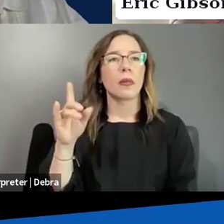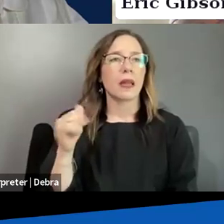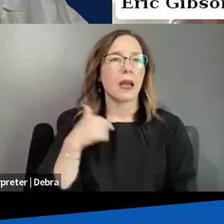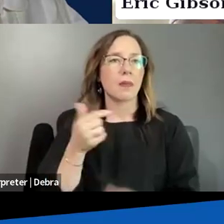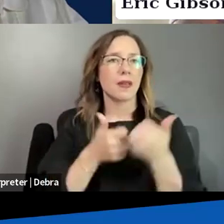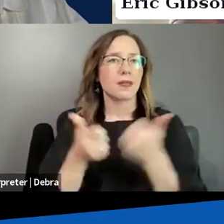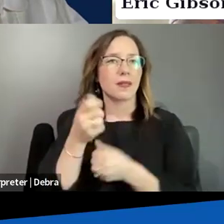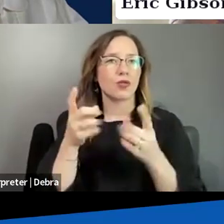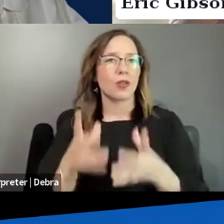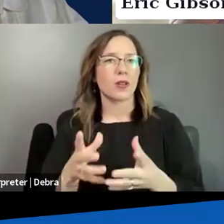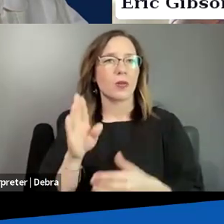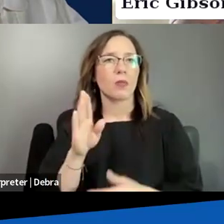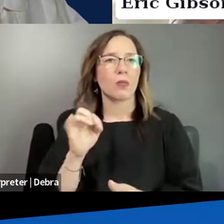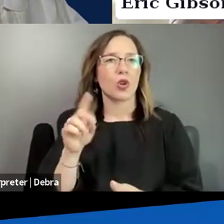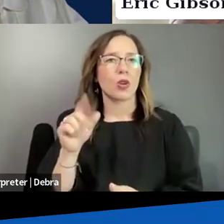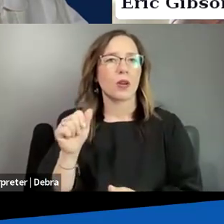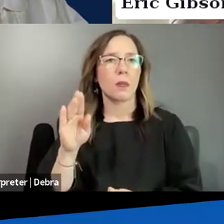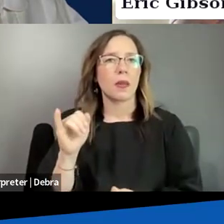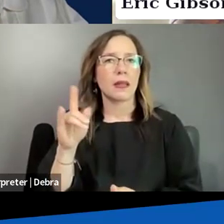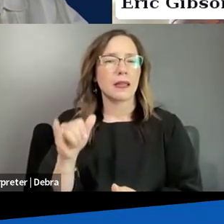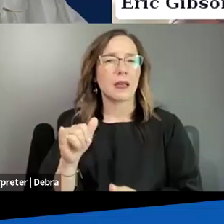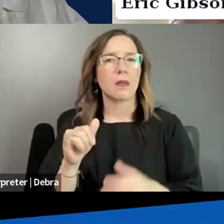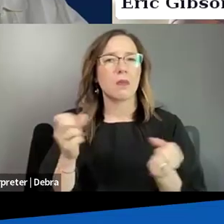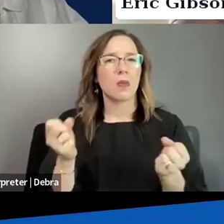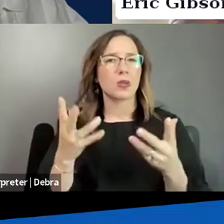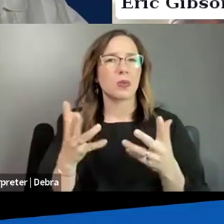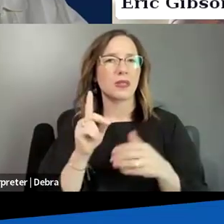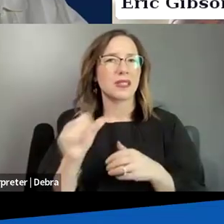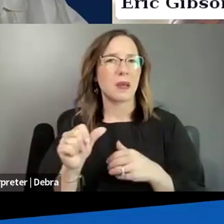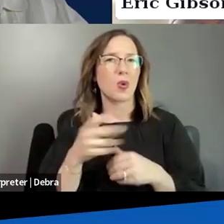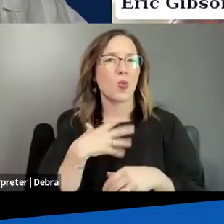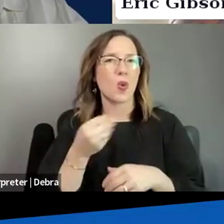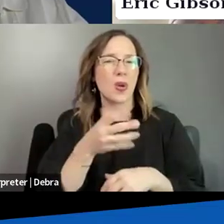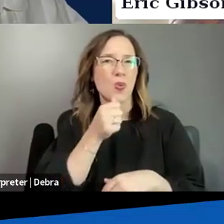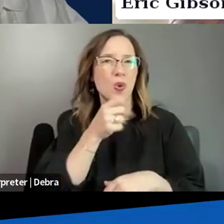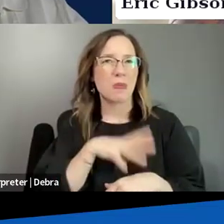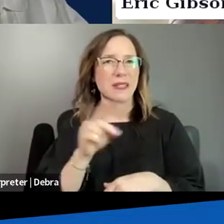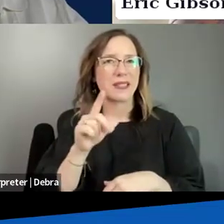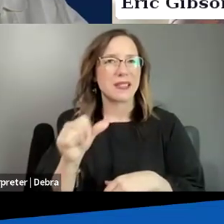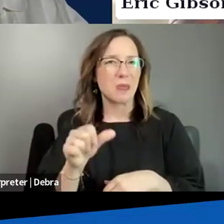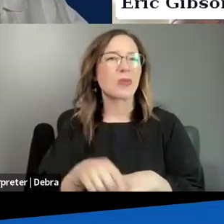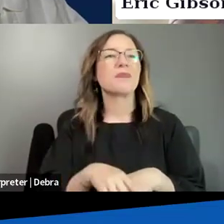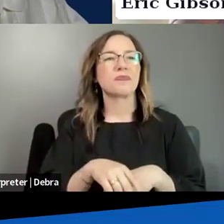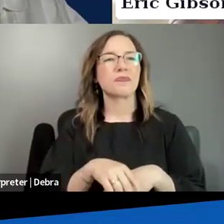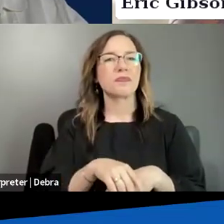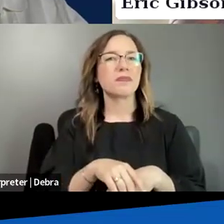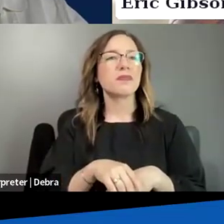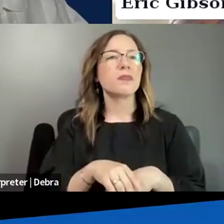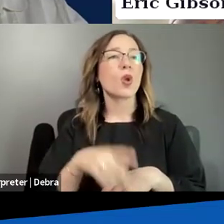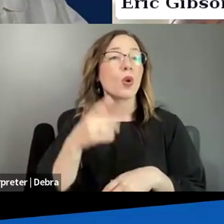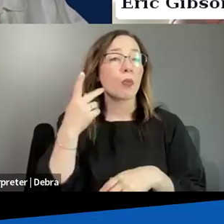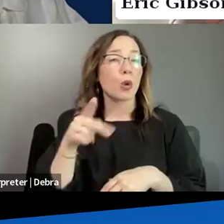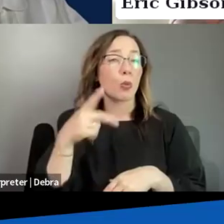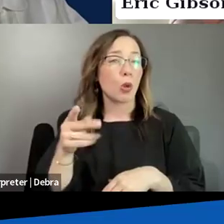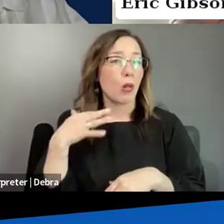am a multiply disabled white woman with purple hair in a bun. I'm wearing rainbow glasses today, and